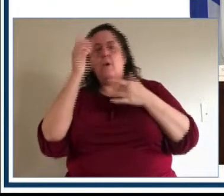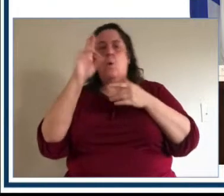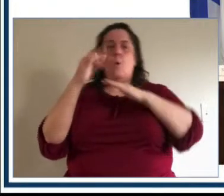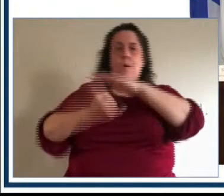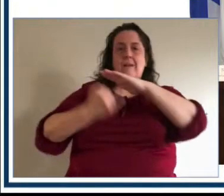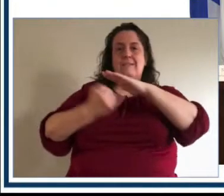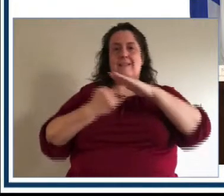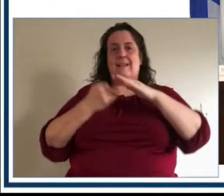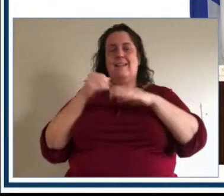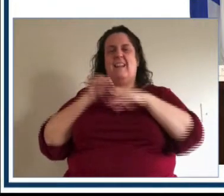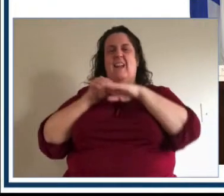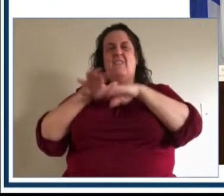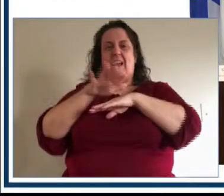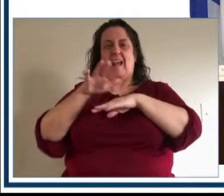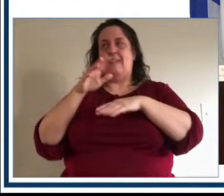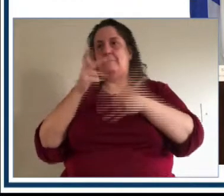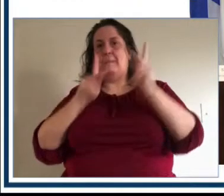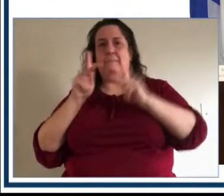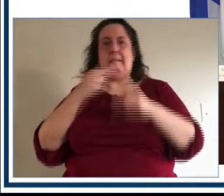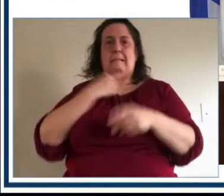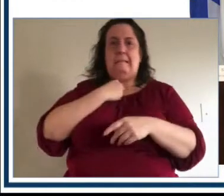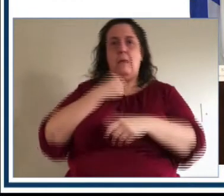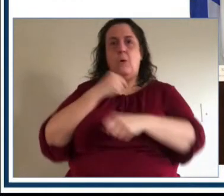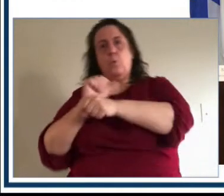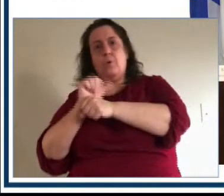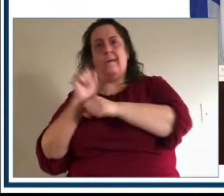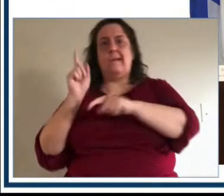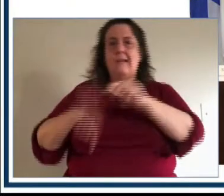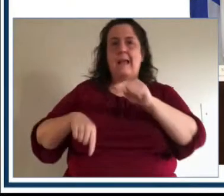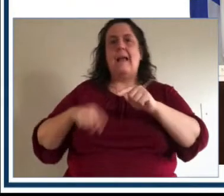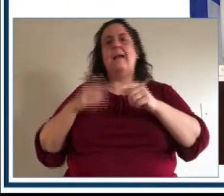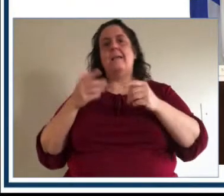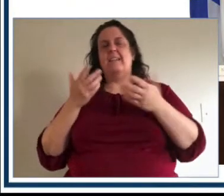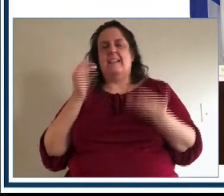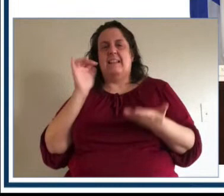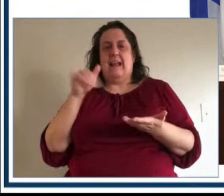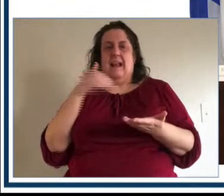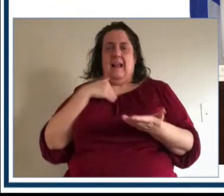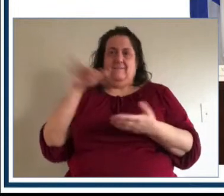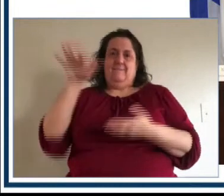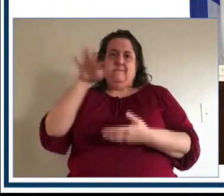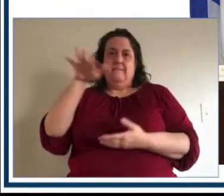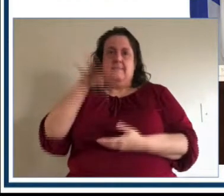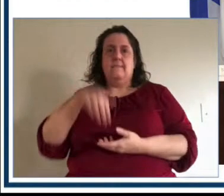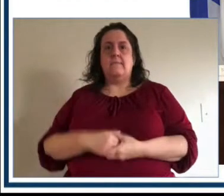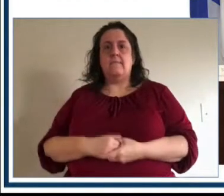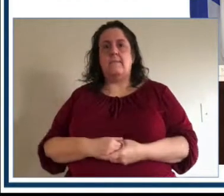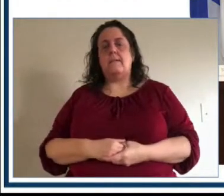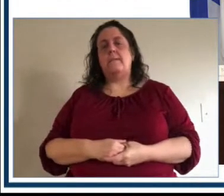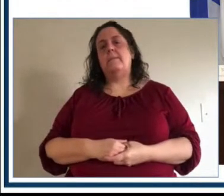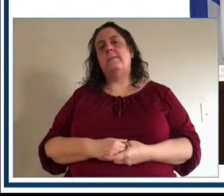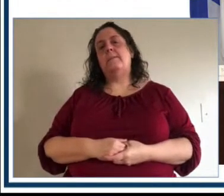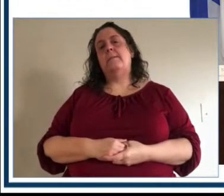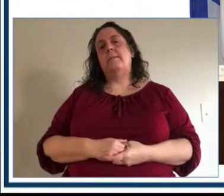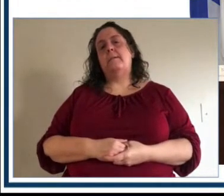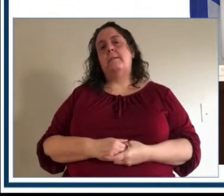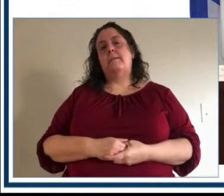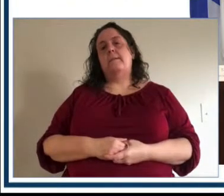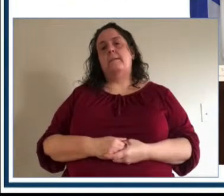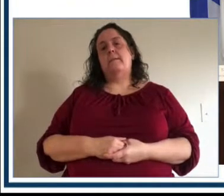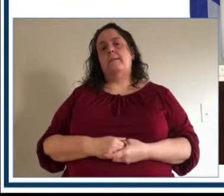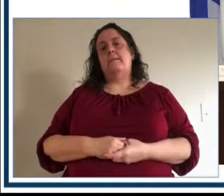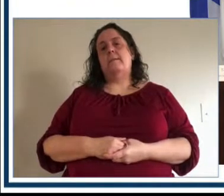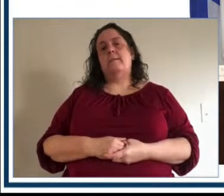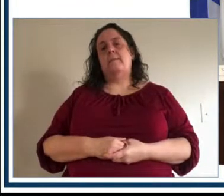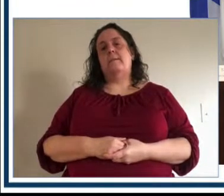Reporter next. Go ahead, Drake. From what we've learned over the weekend, is the outbreak in Antigonish on par, less or